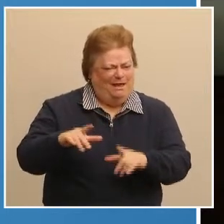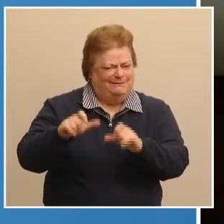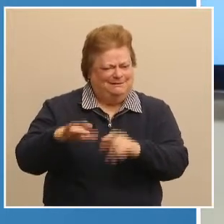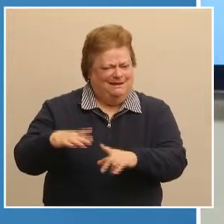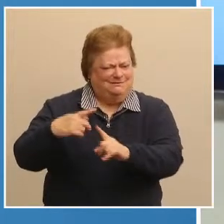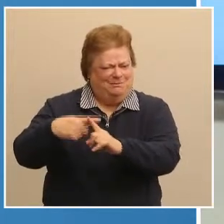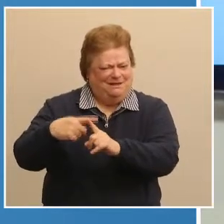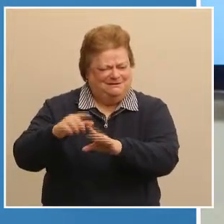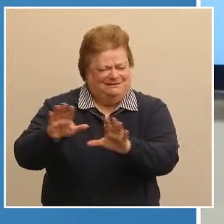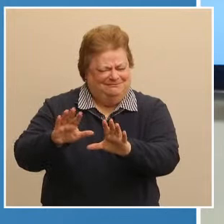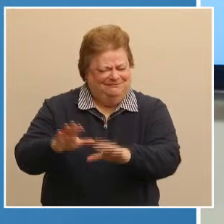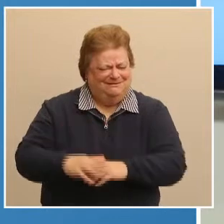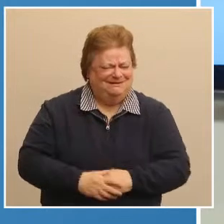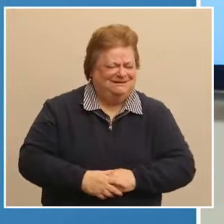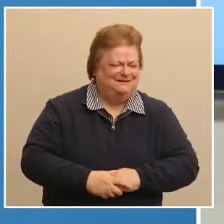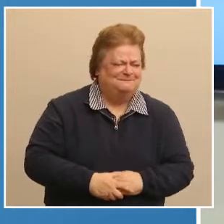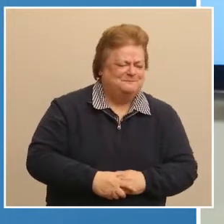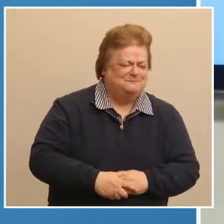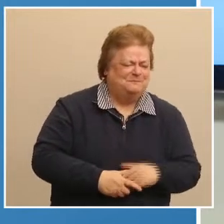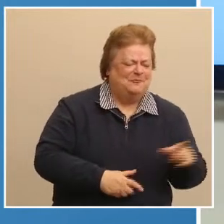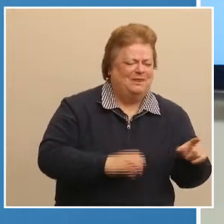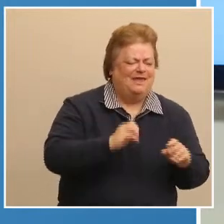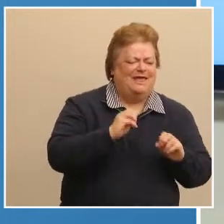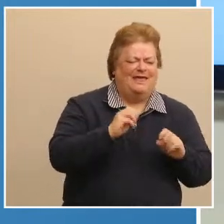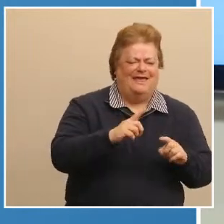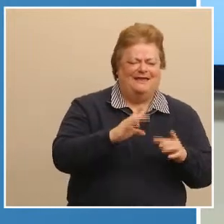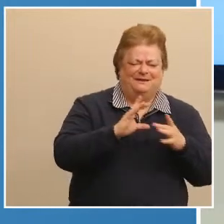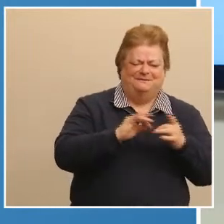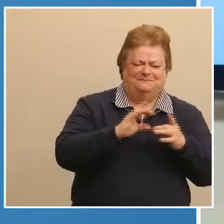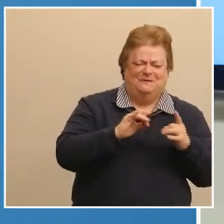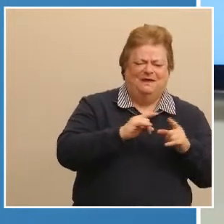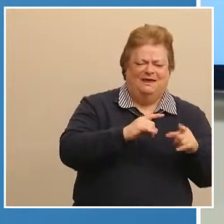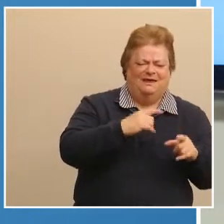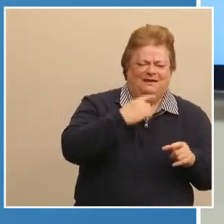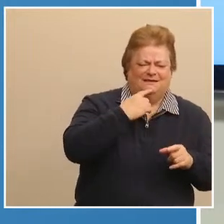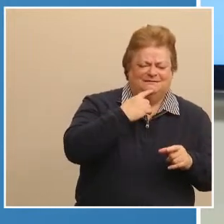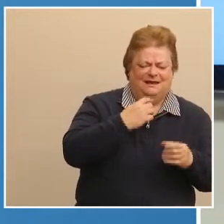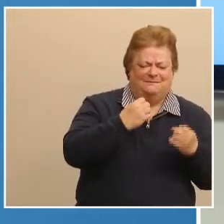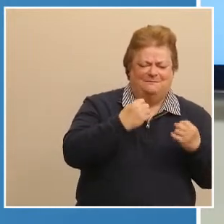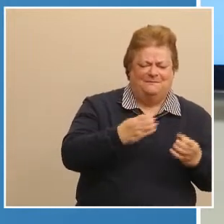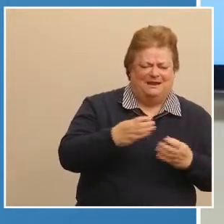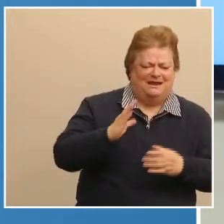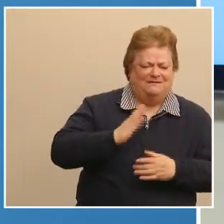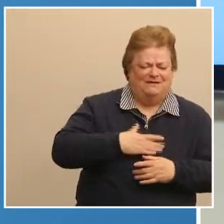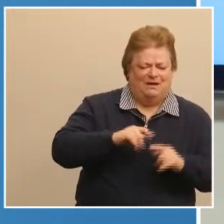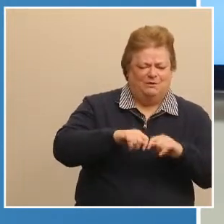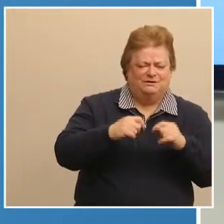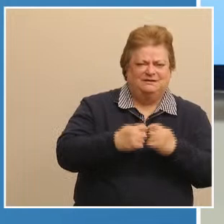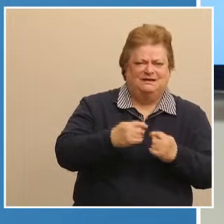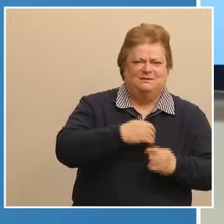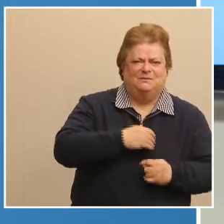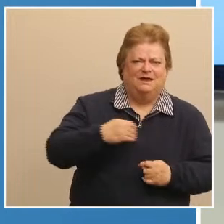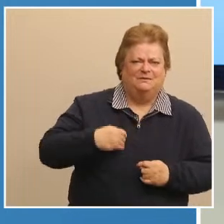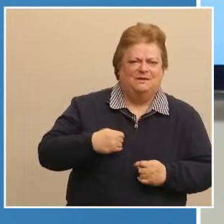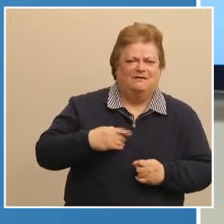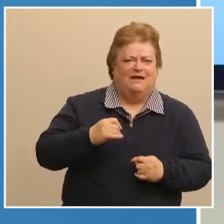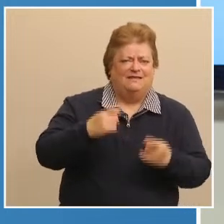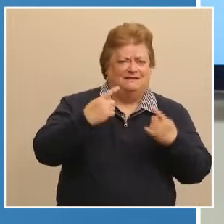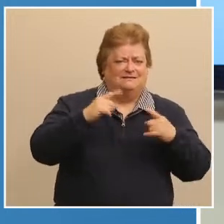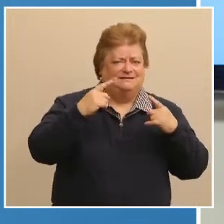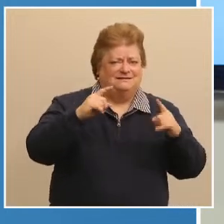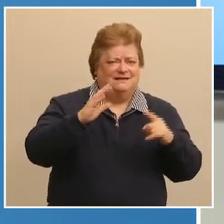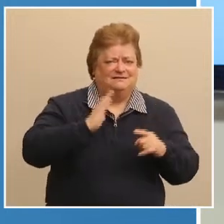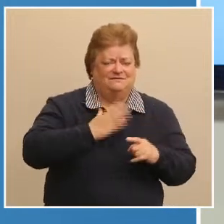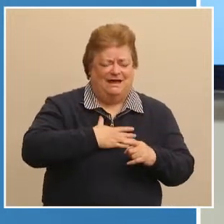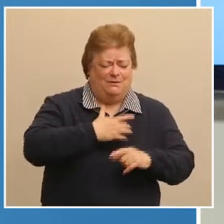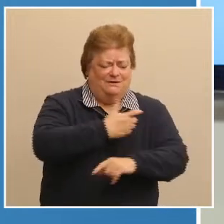So, as Ed was talking, you heard about him mention several of our team members. And the success of our